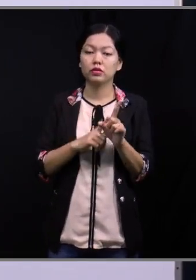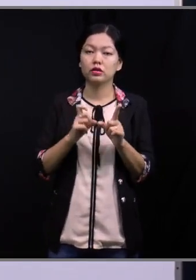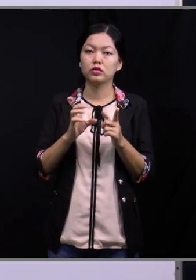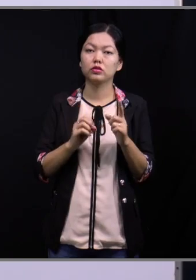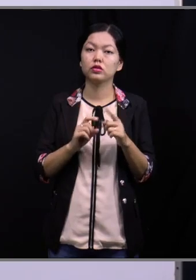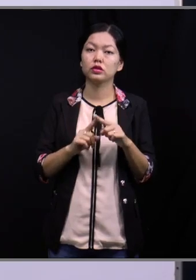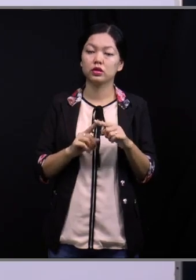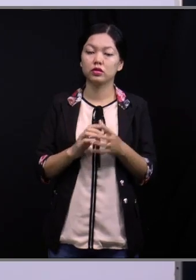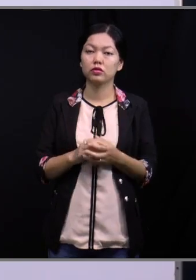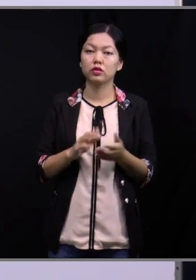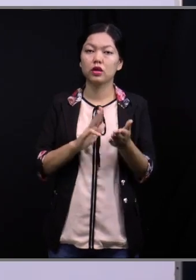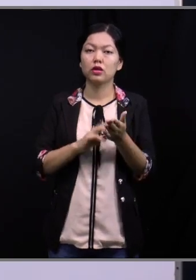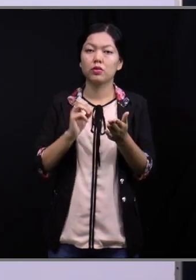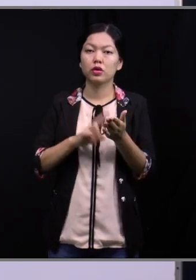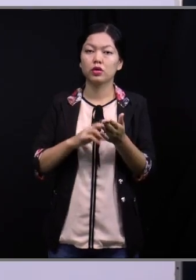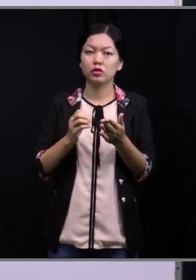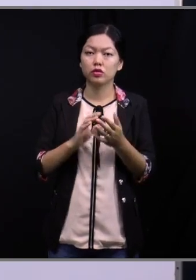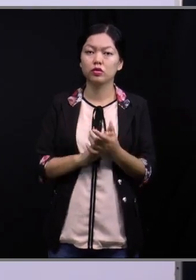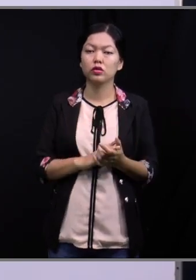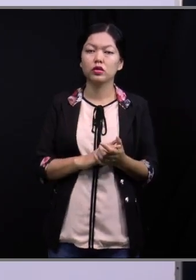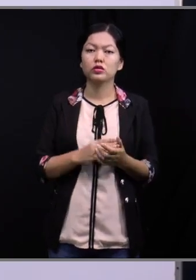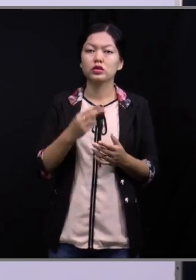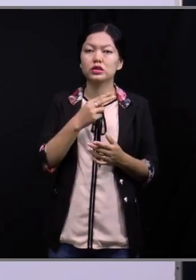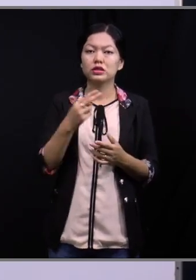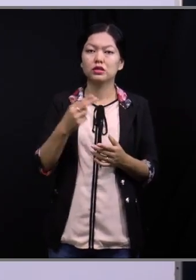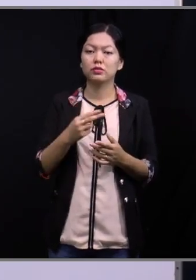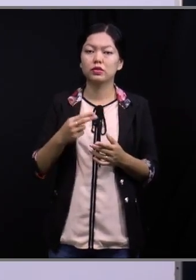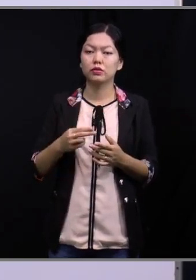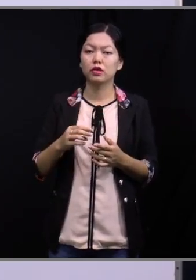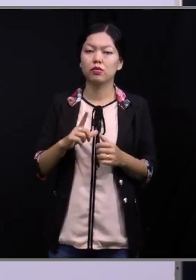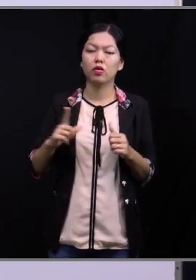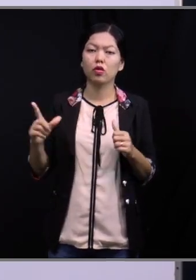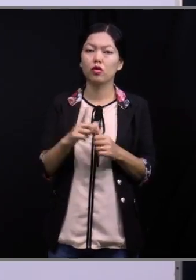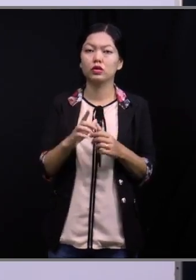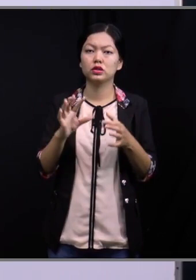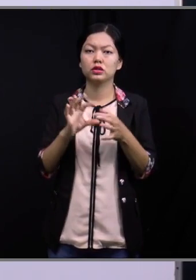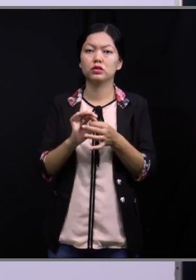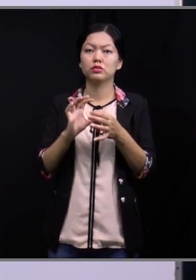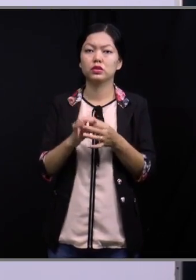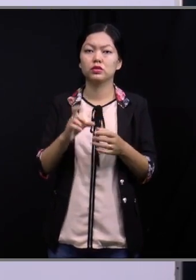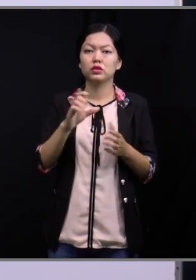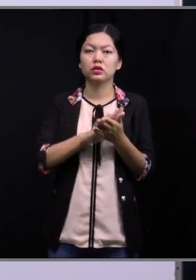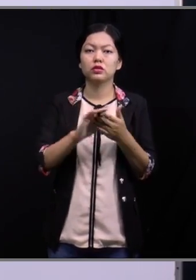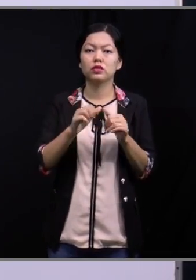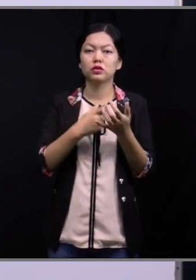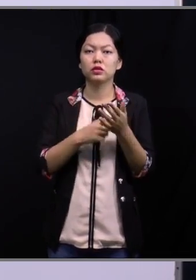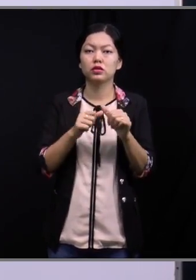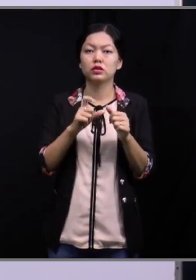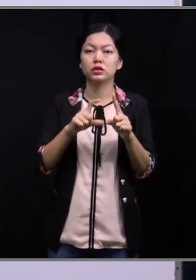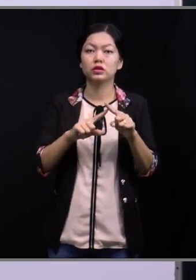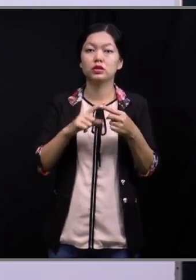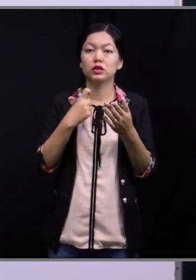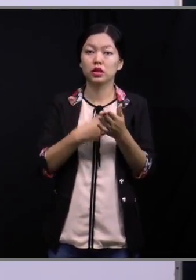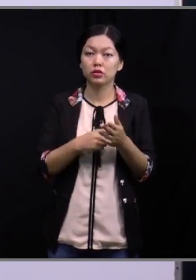and monocots or monocotyledonae. So since this potato and mangoes, they have two cotyledons, they have been placed under the